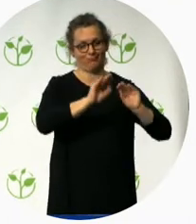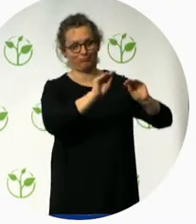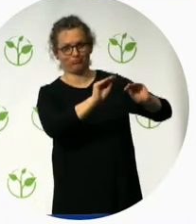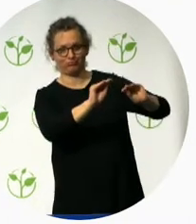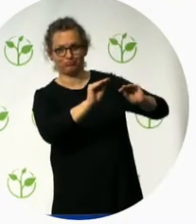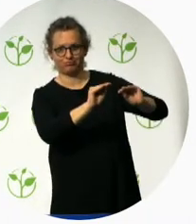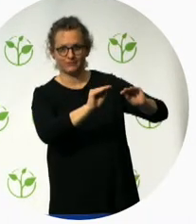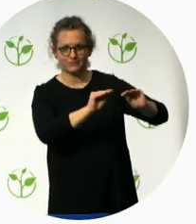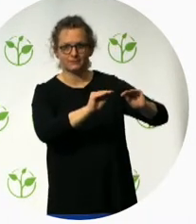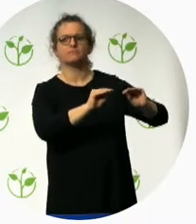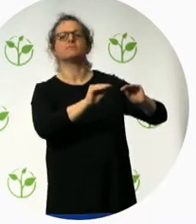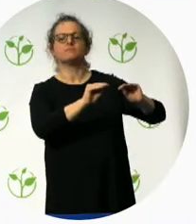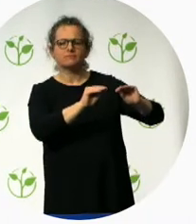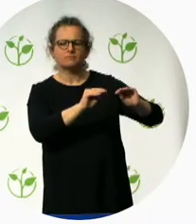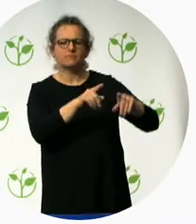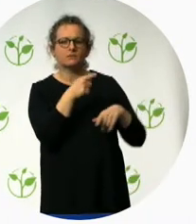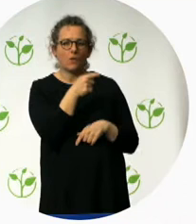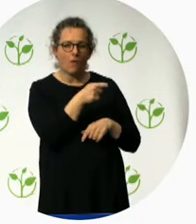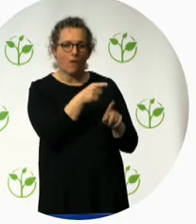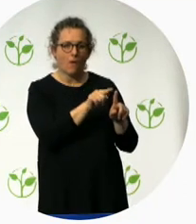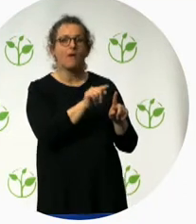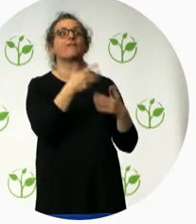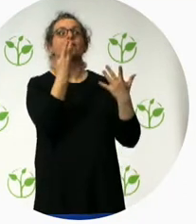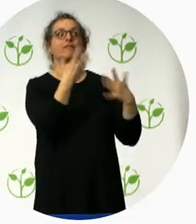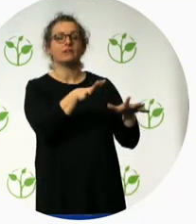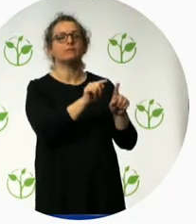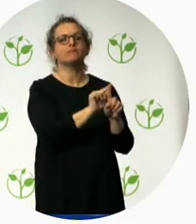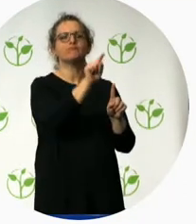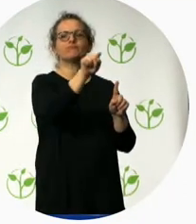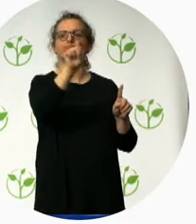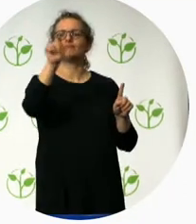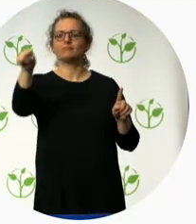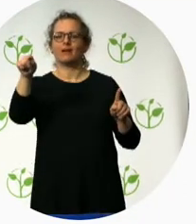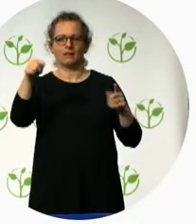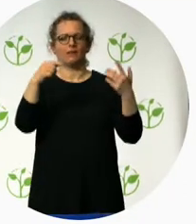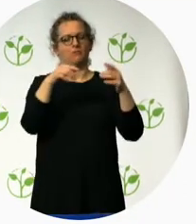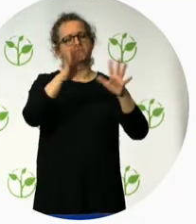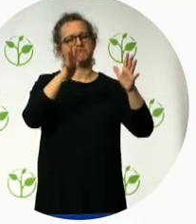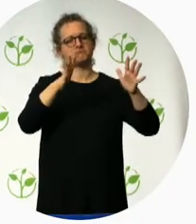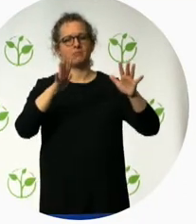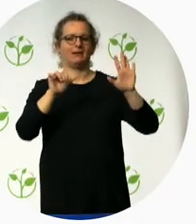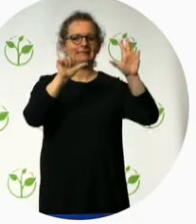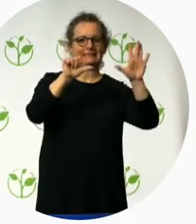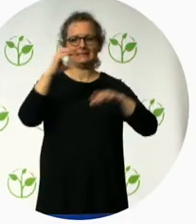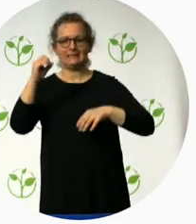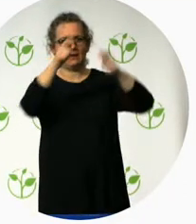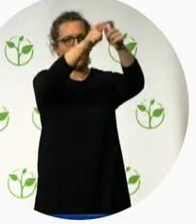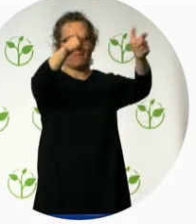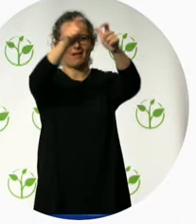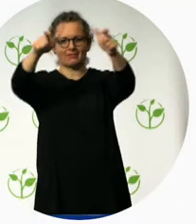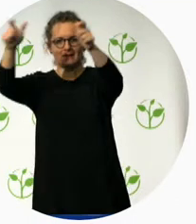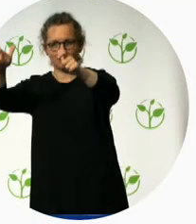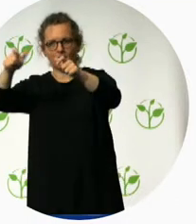One was a skill fair of person with disability, and another was